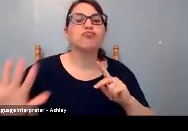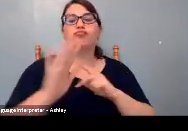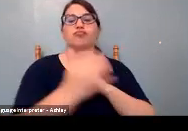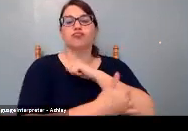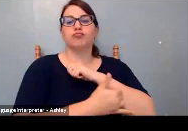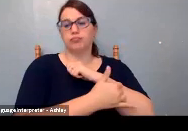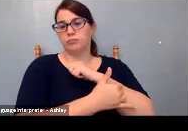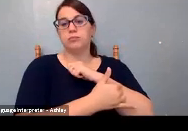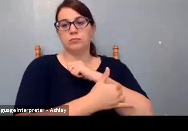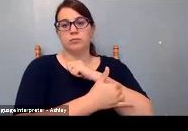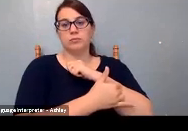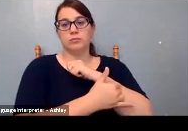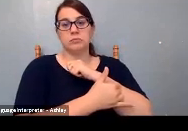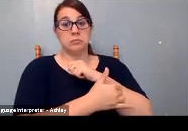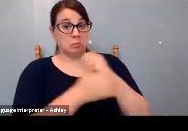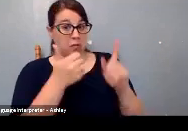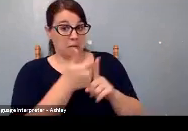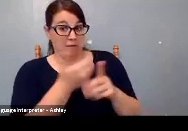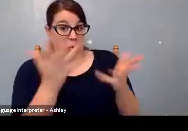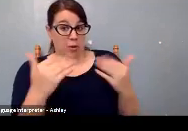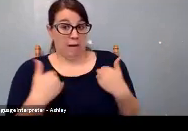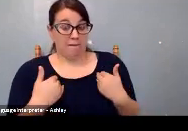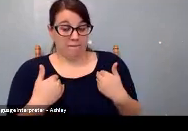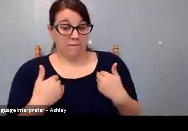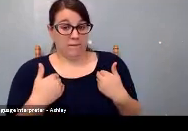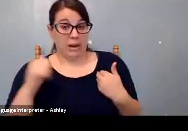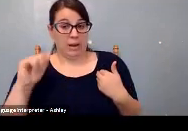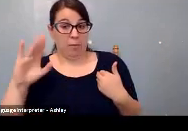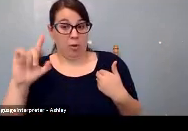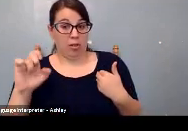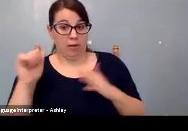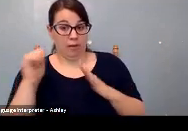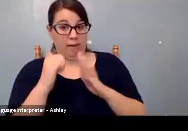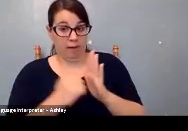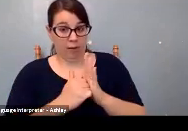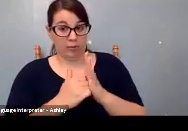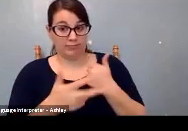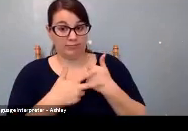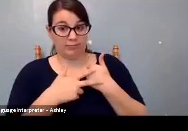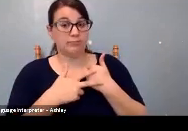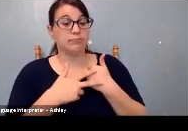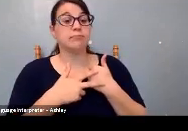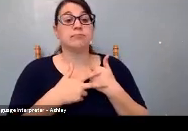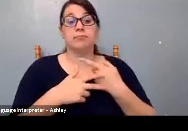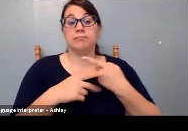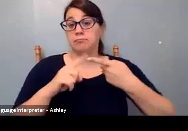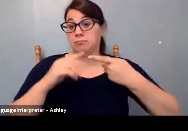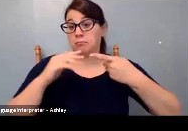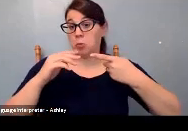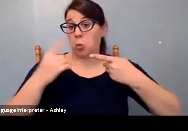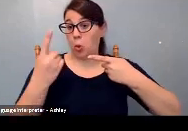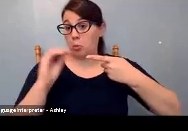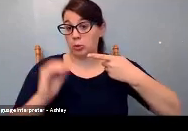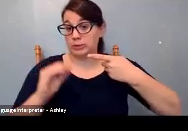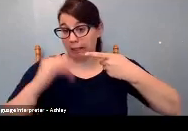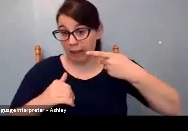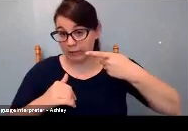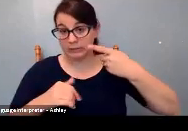ABLE savings account. A, less than 1%, B,